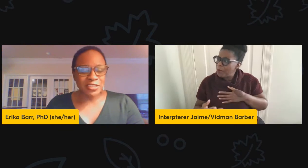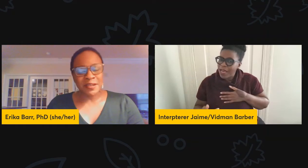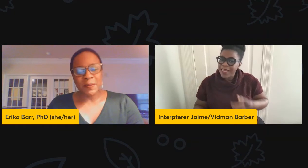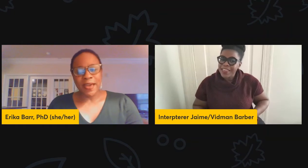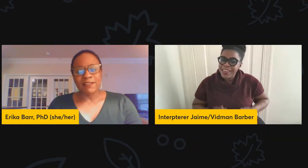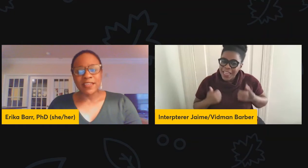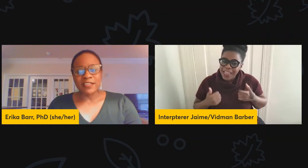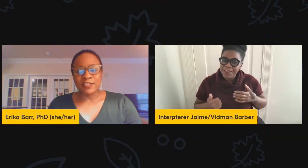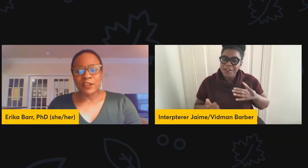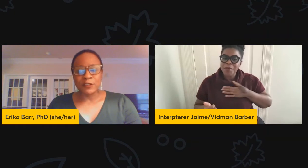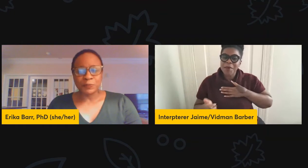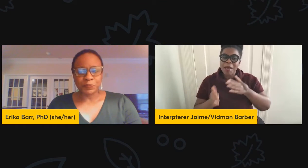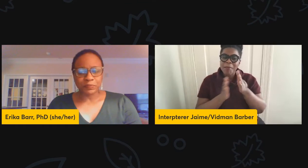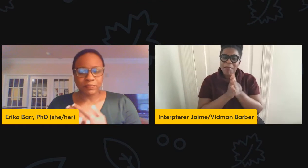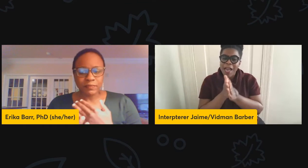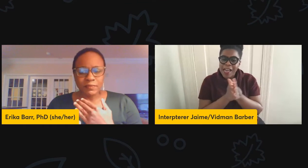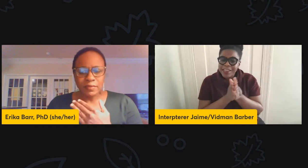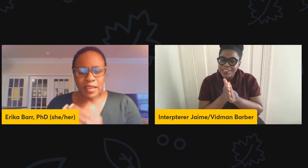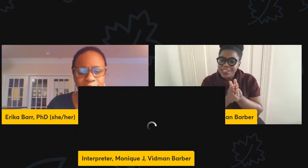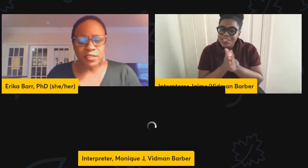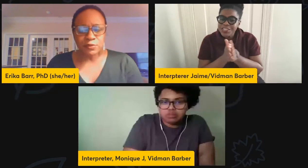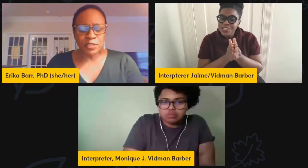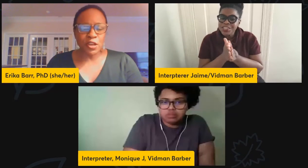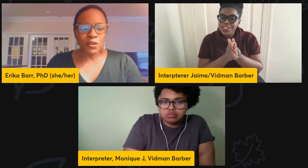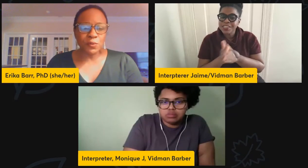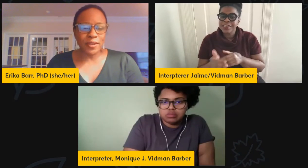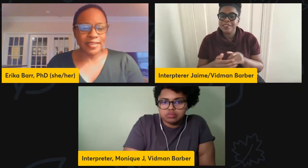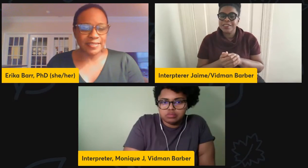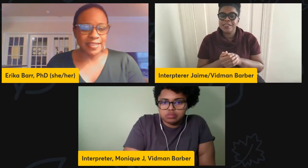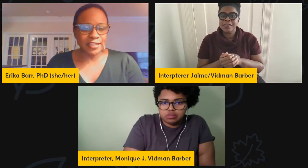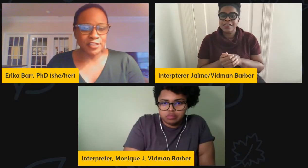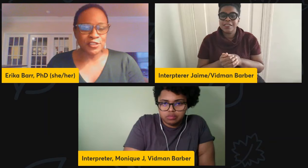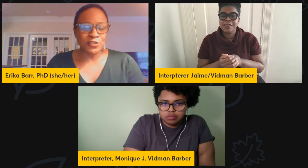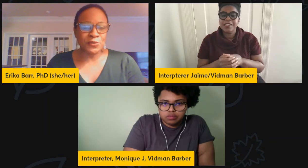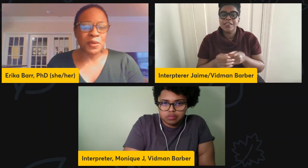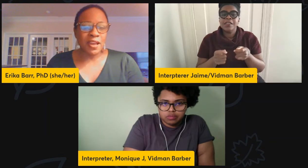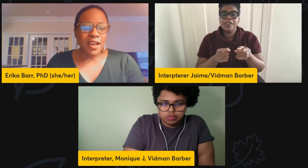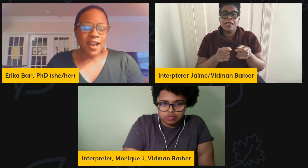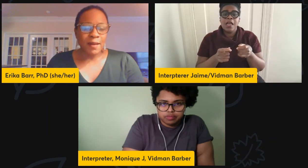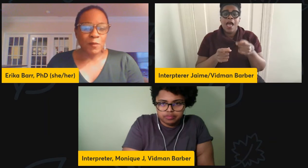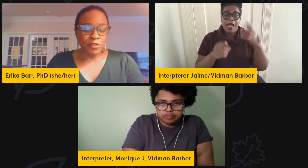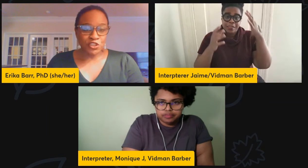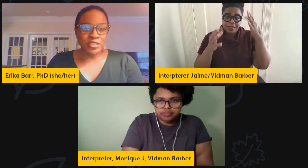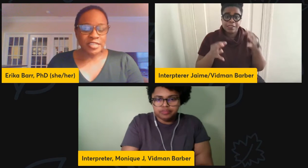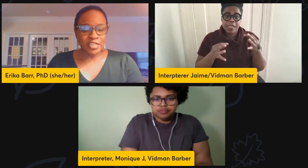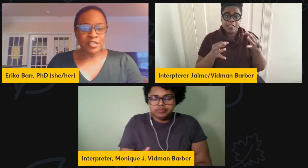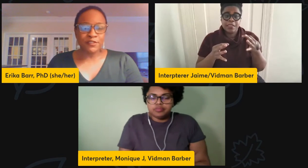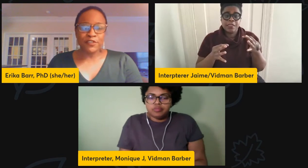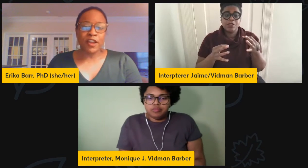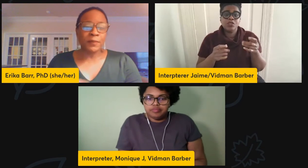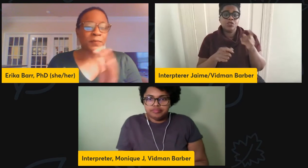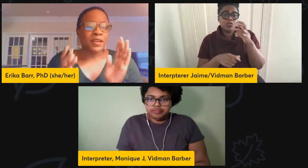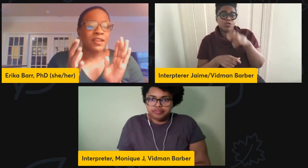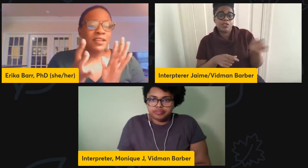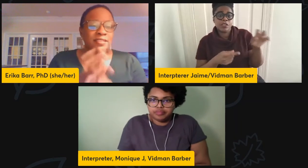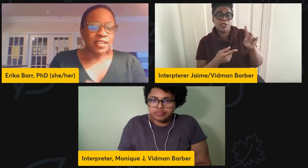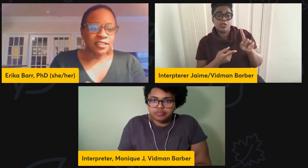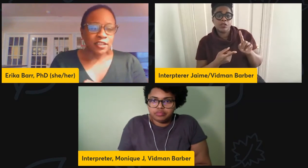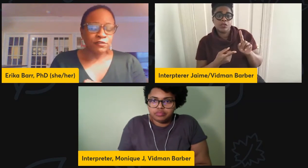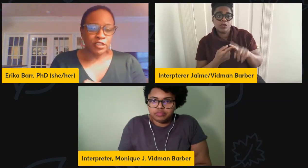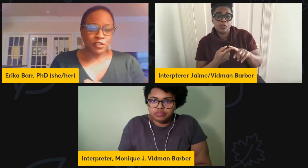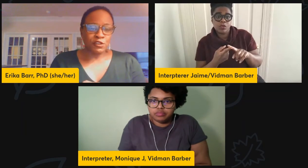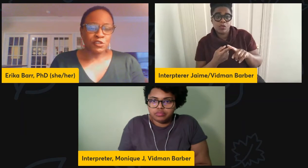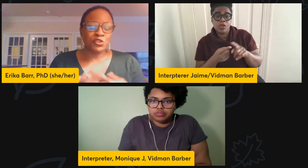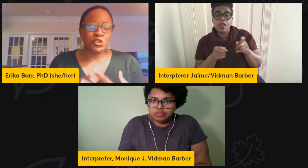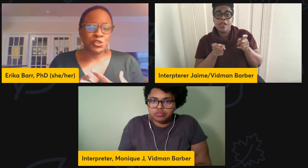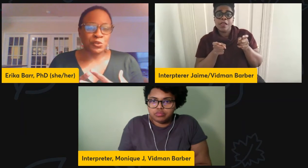I passionate about? And so, as a result, what I decided to do was transition from